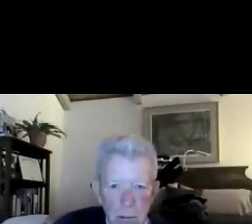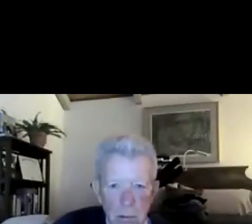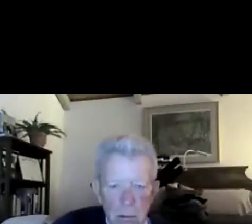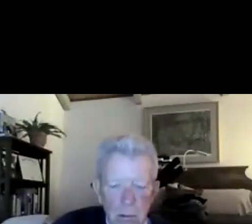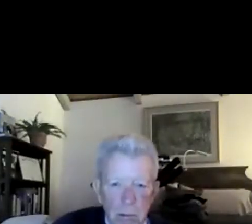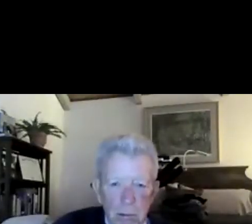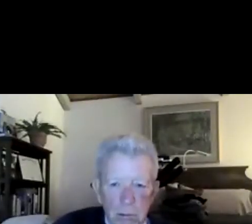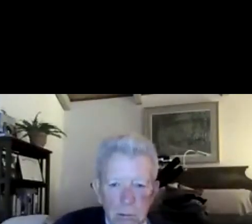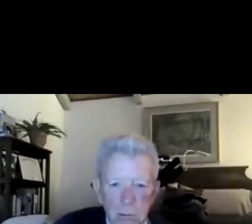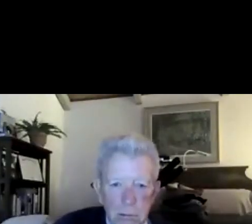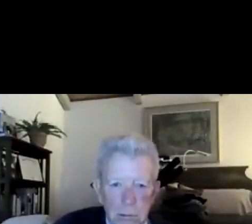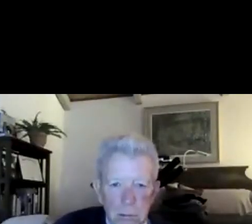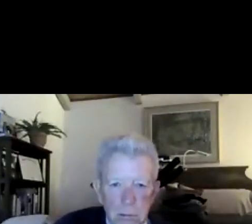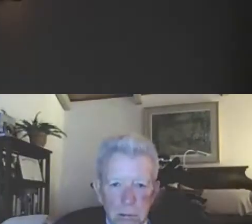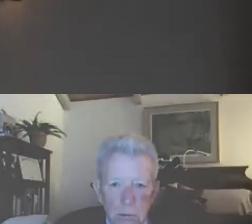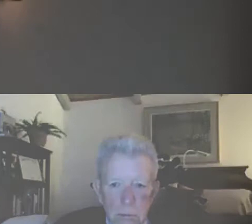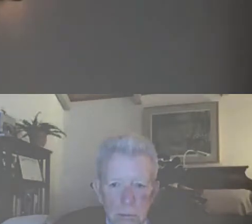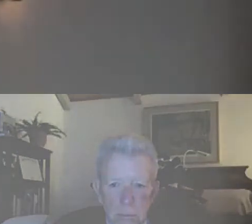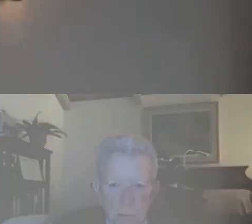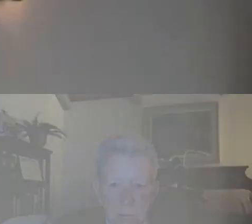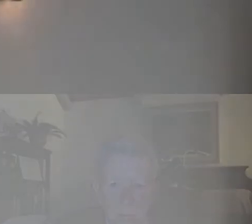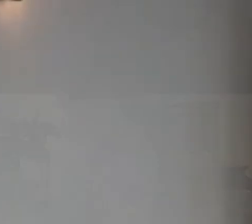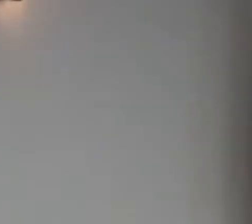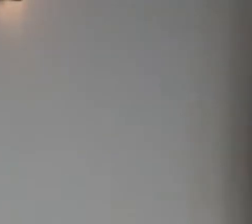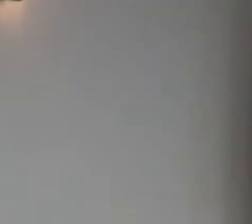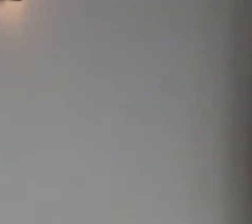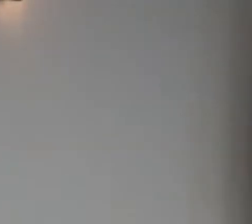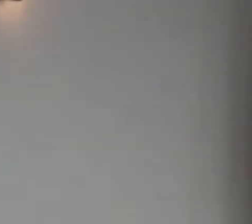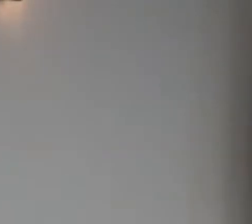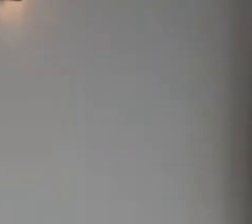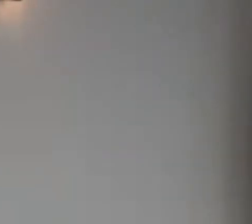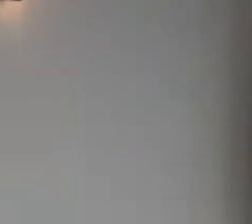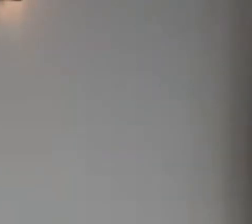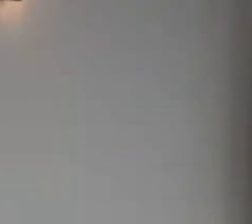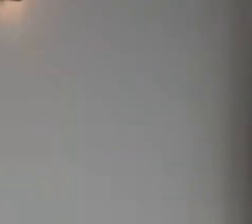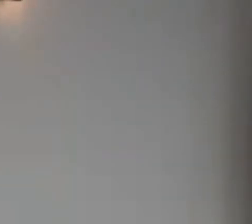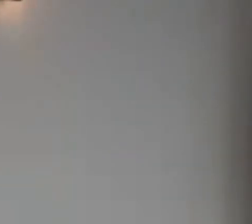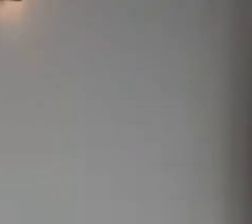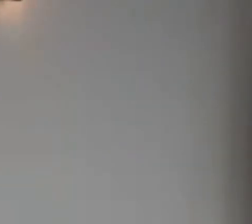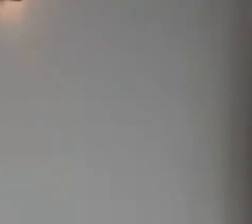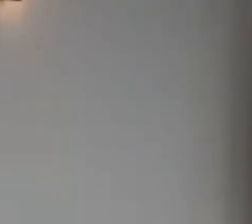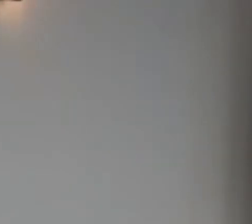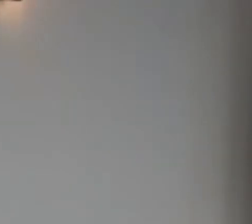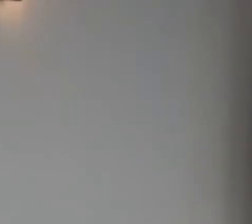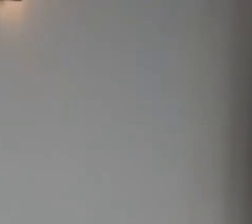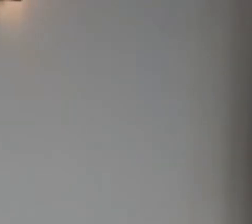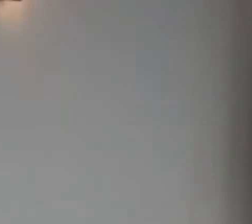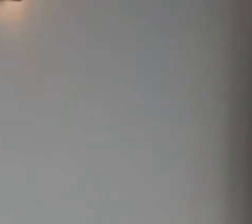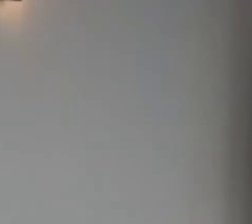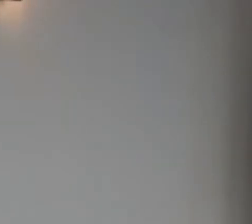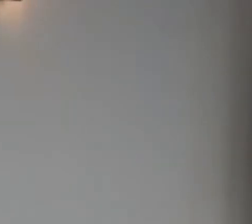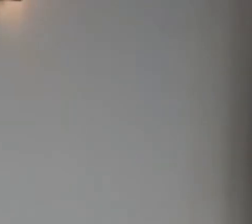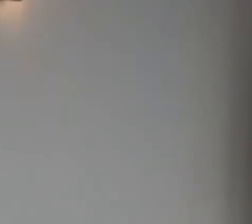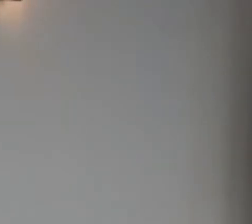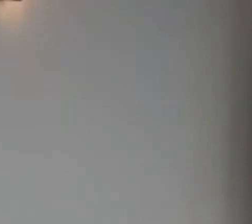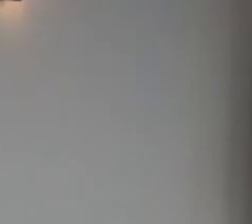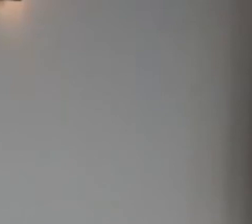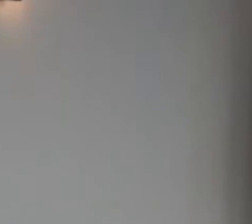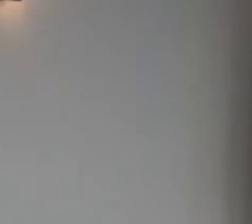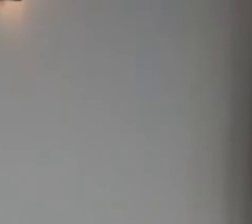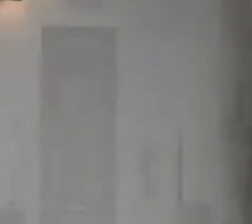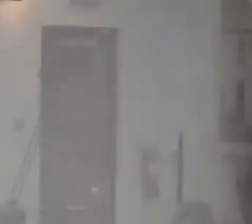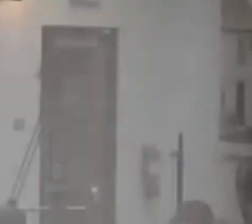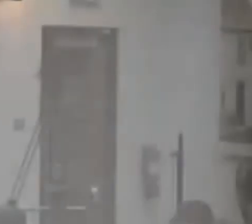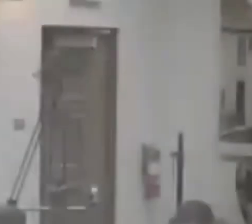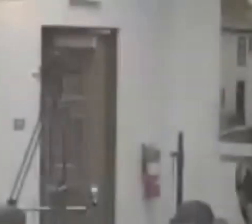all. Thank you very much. Thank you. Thanks. Dr. Maldonado, did you have an announcement you wanted to make? Yes, Board